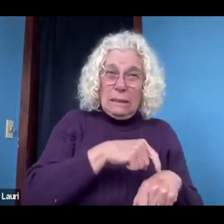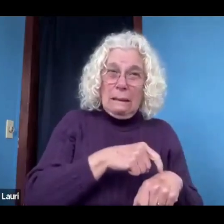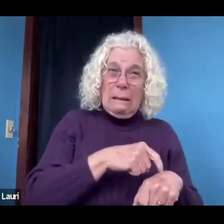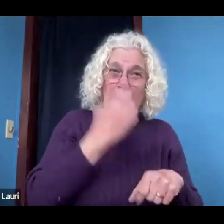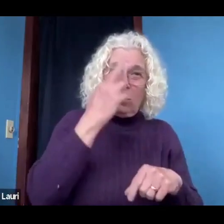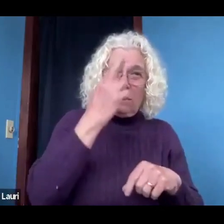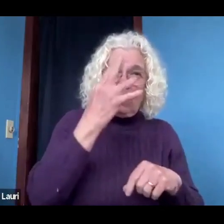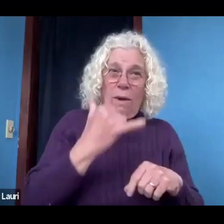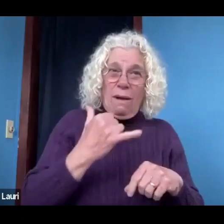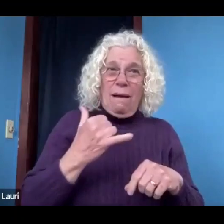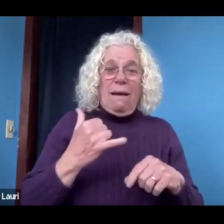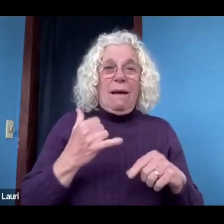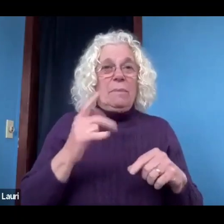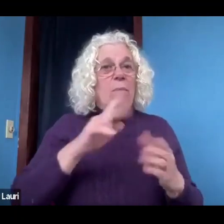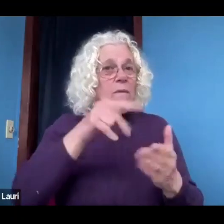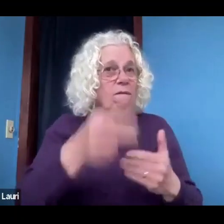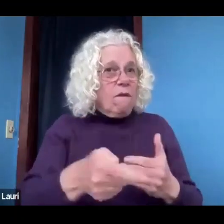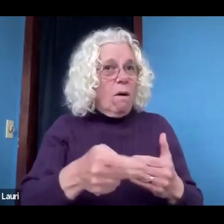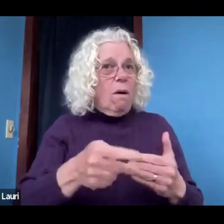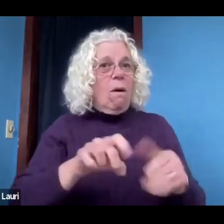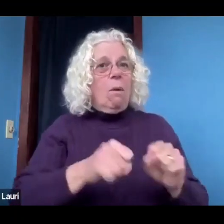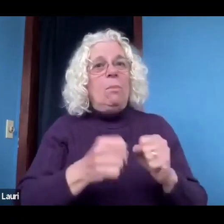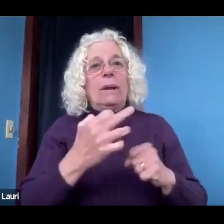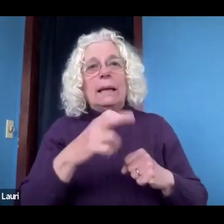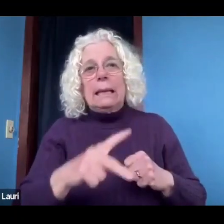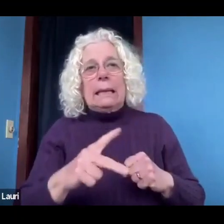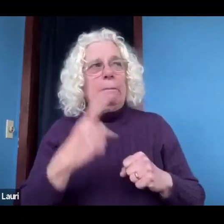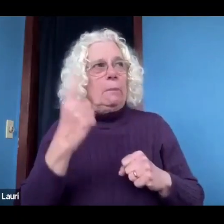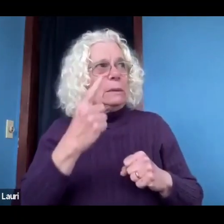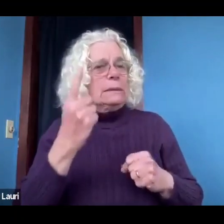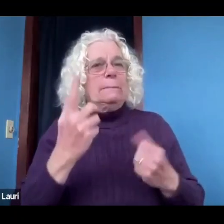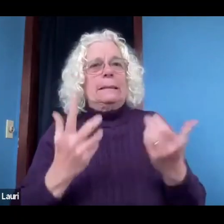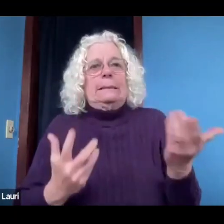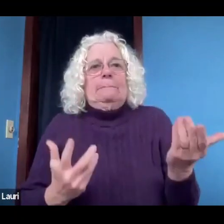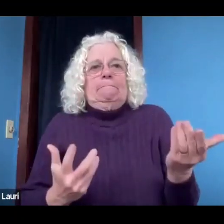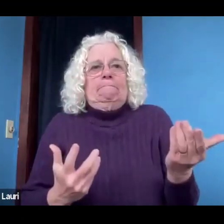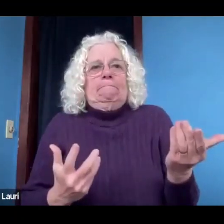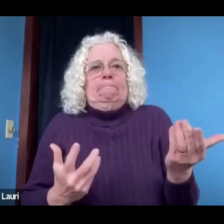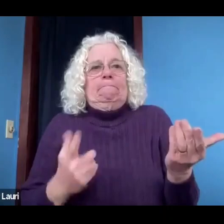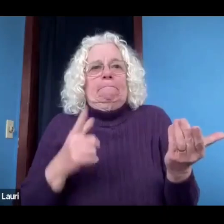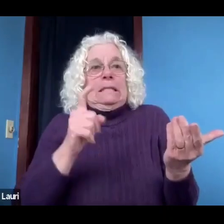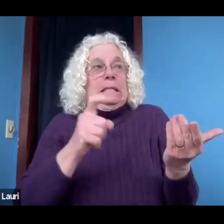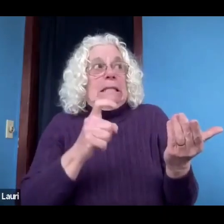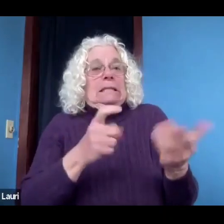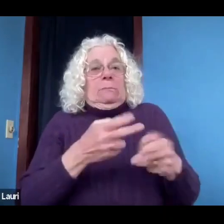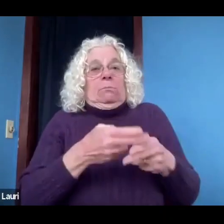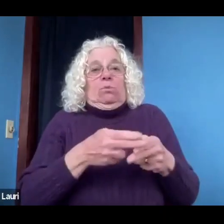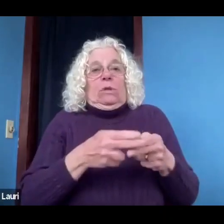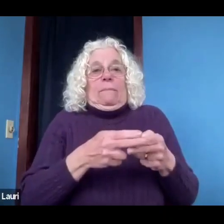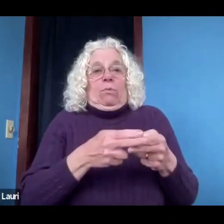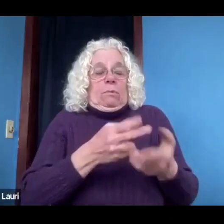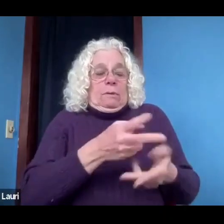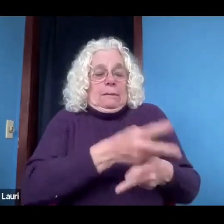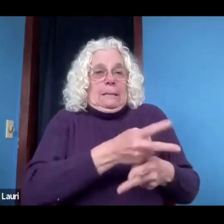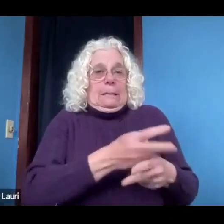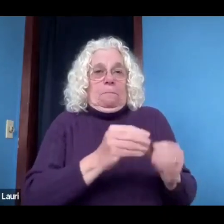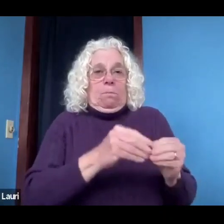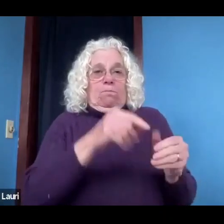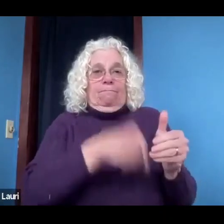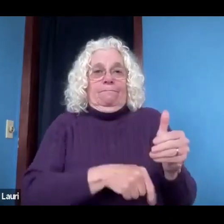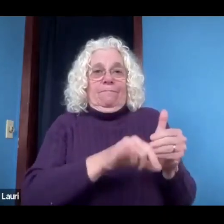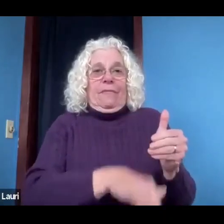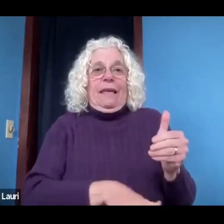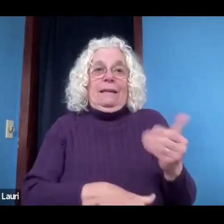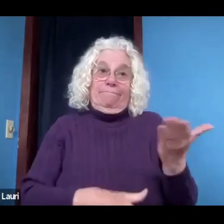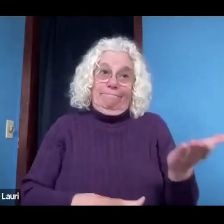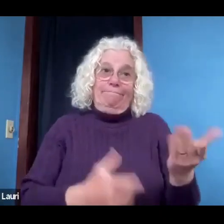fall, a broken hip, something where you're just having to do some transitional care. So yeah, that's out there.